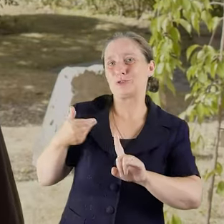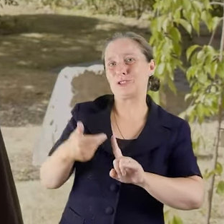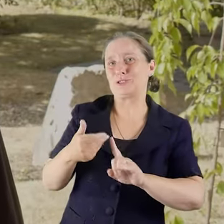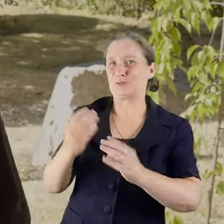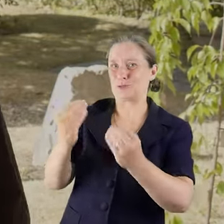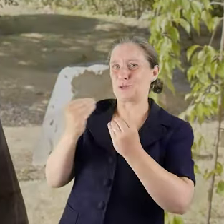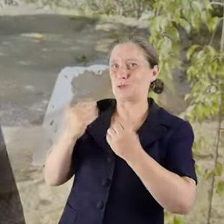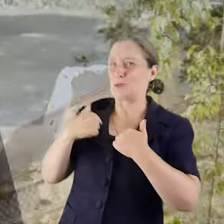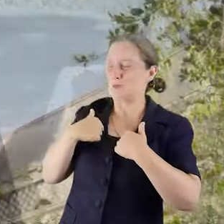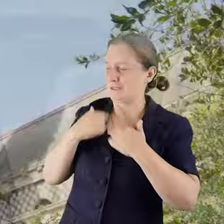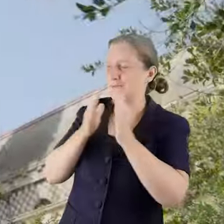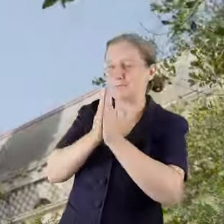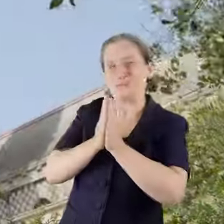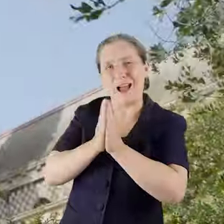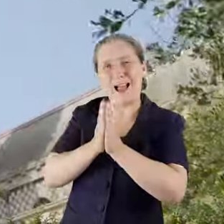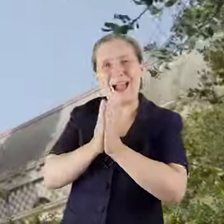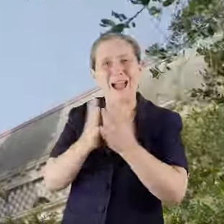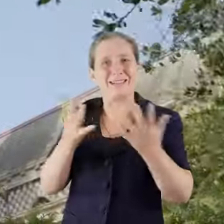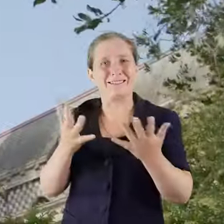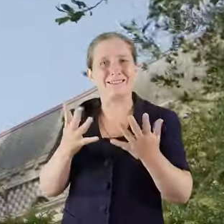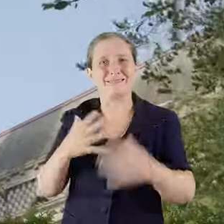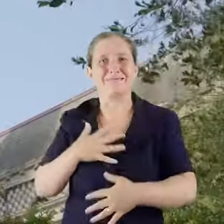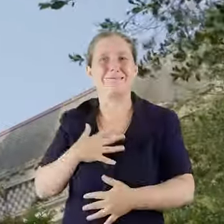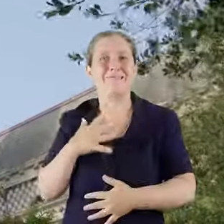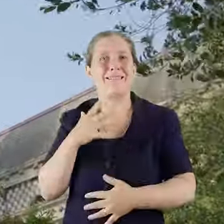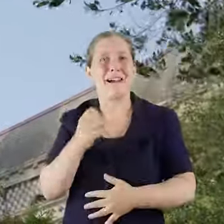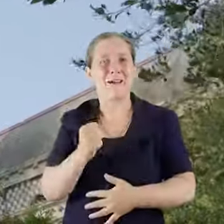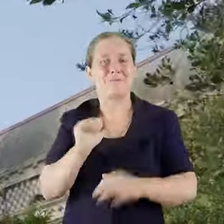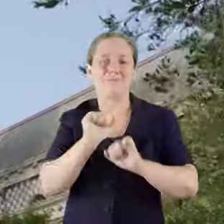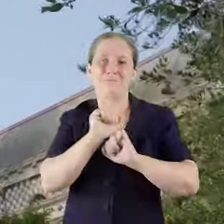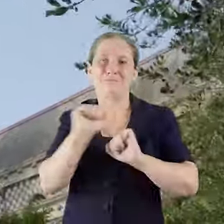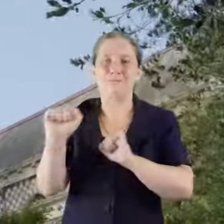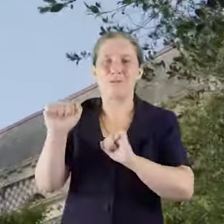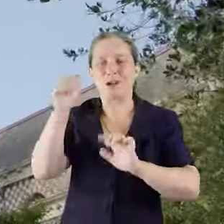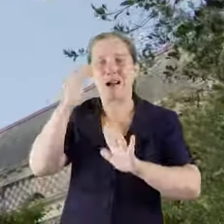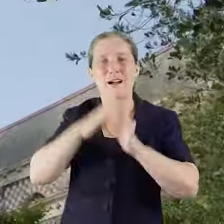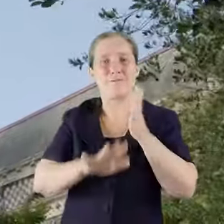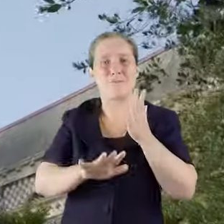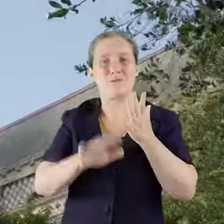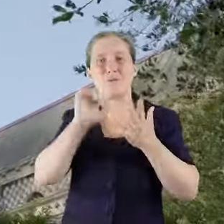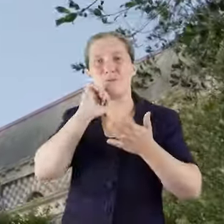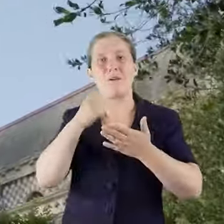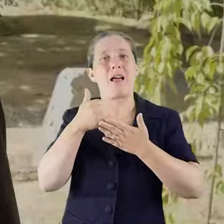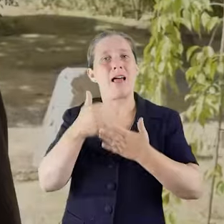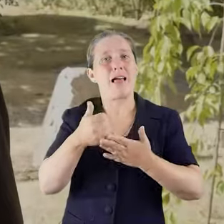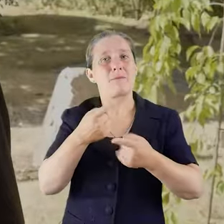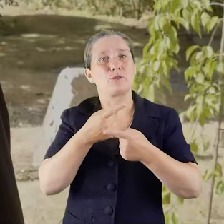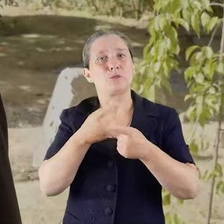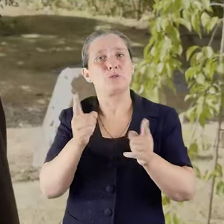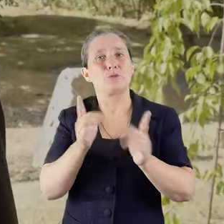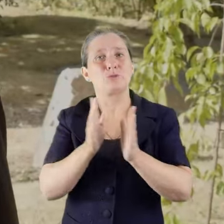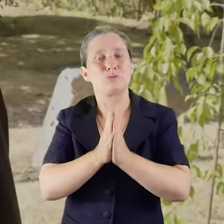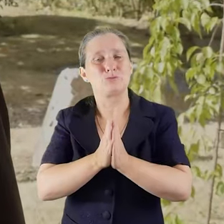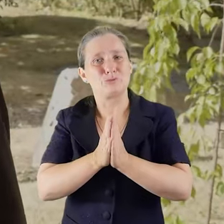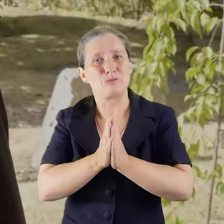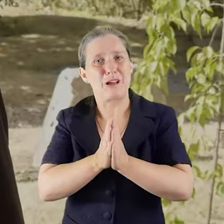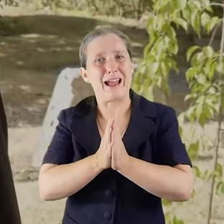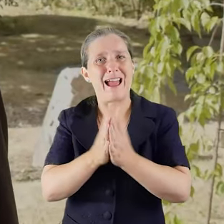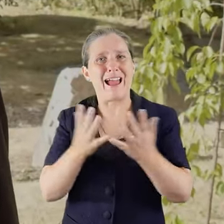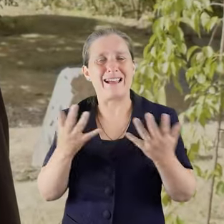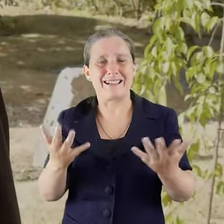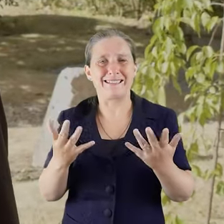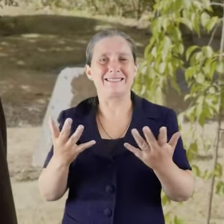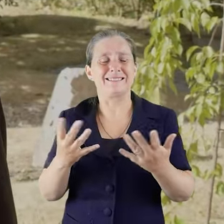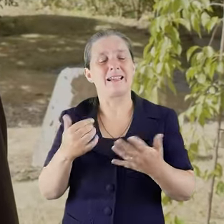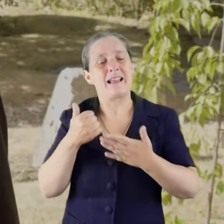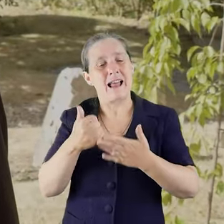hadn't first taught me to pray. And so I hope that your experience of worship with us today will enable you to pray and to know the